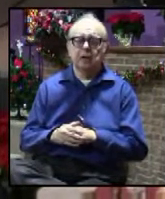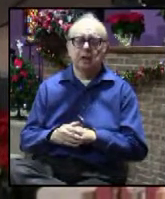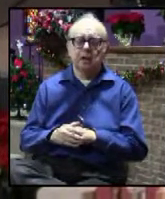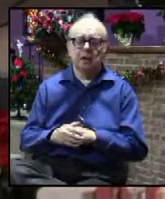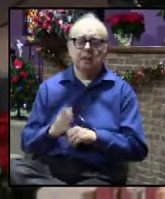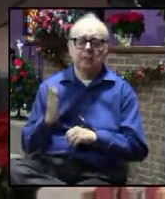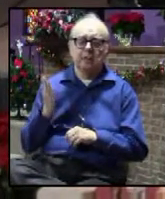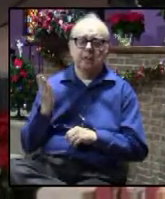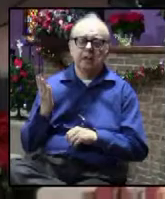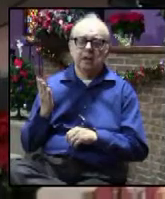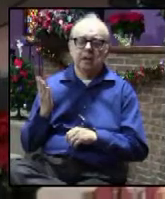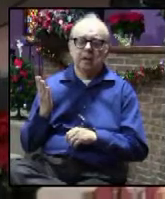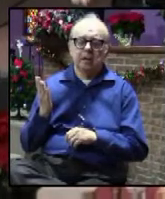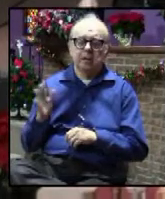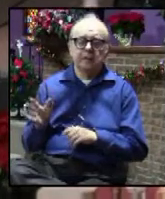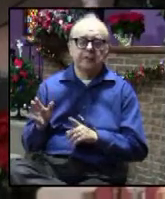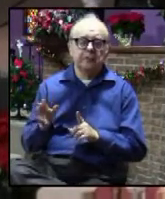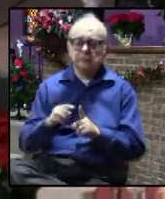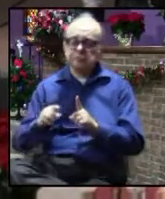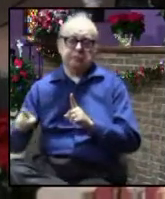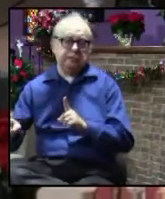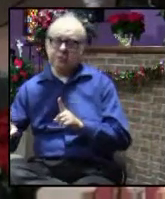It never gets off track.